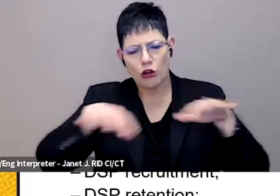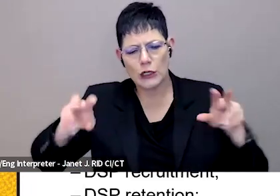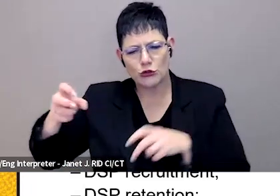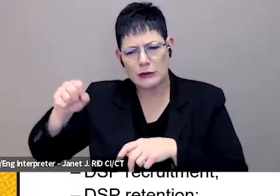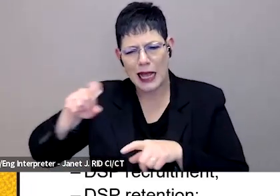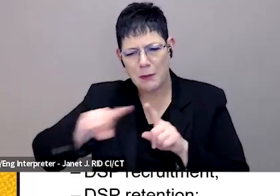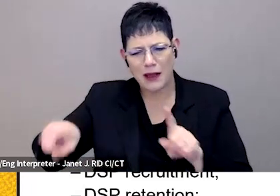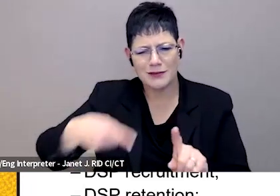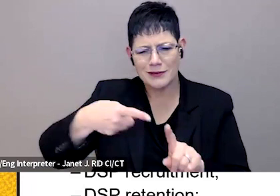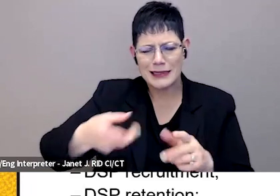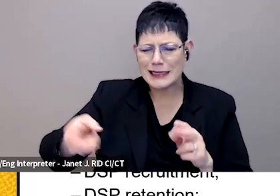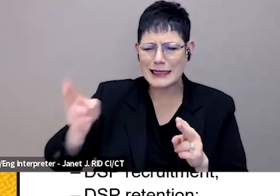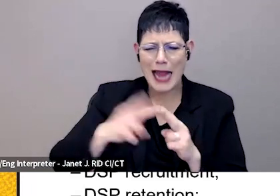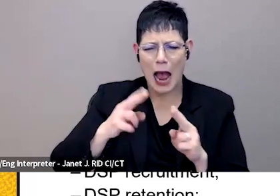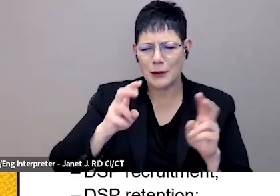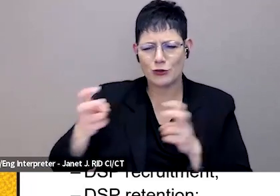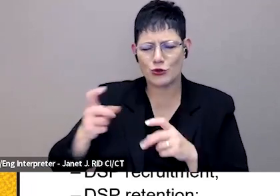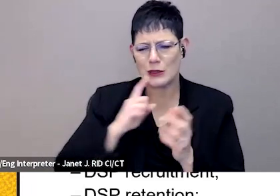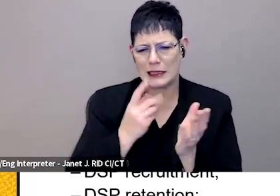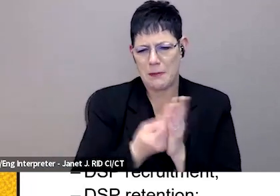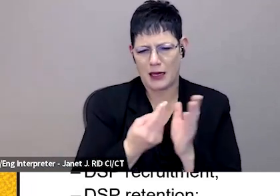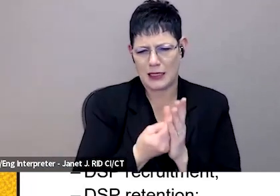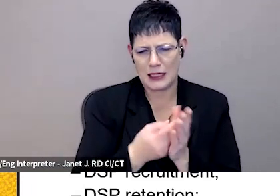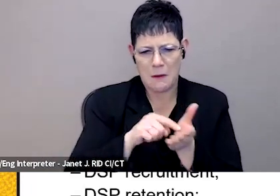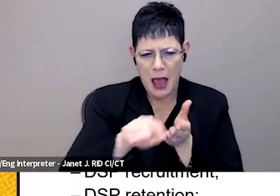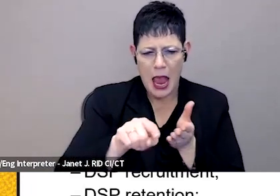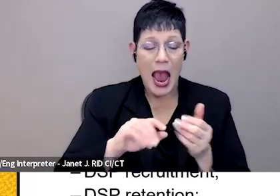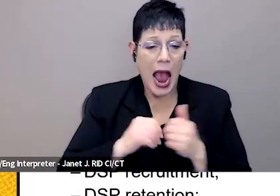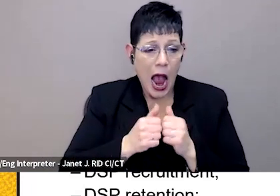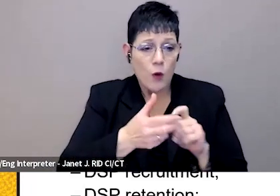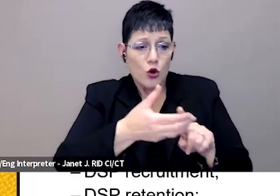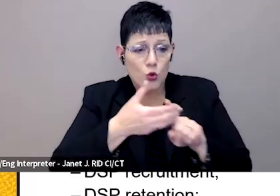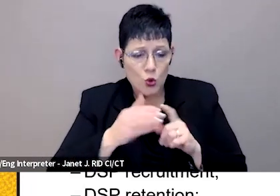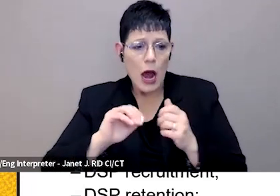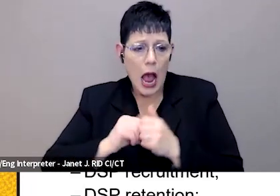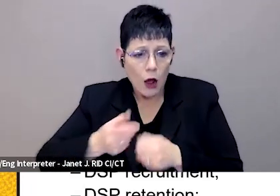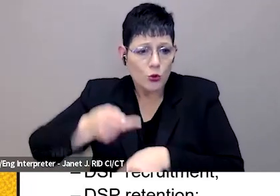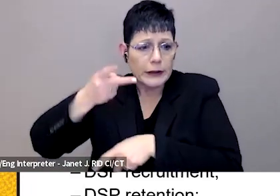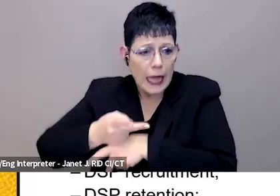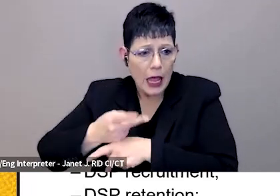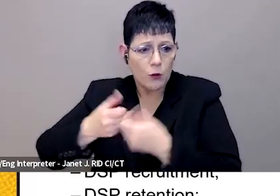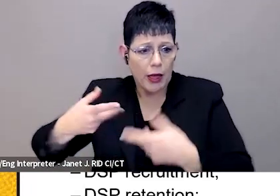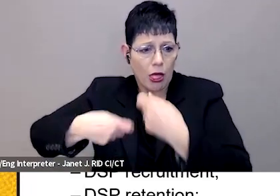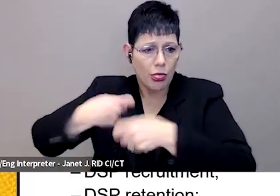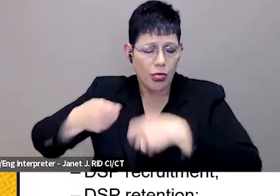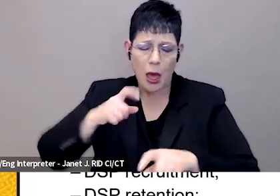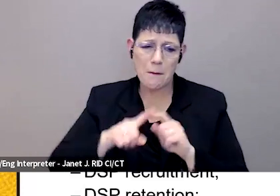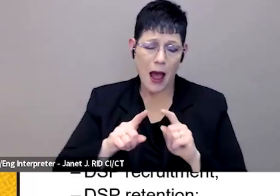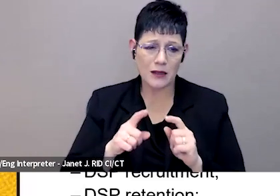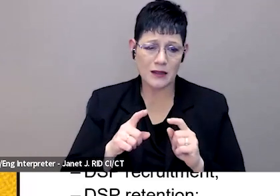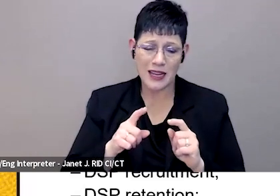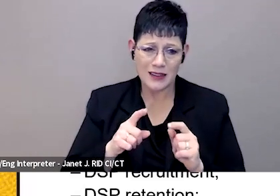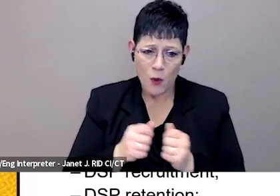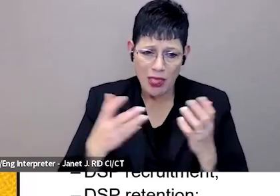things, and there are other ways to improve recruitment and retention. But right now, the most important piece is